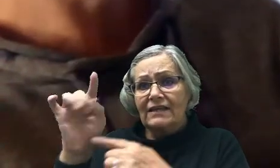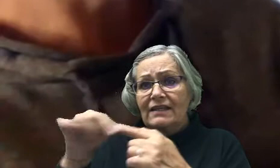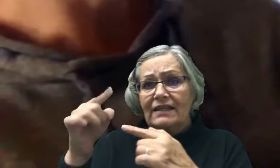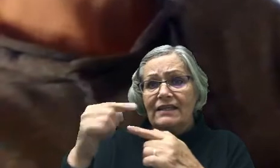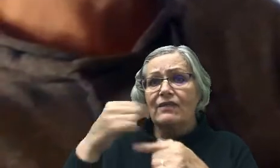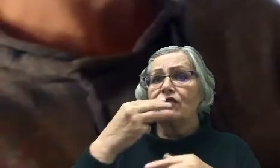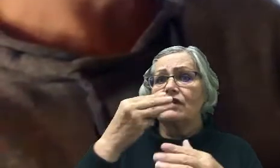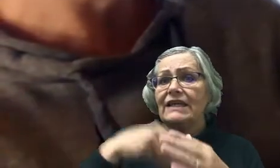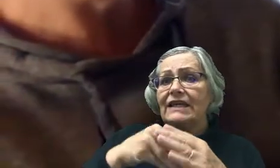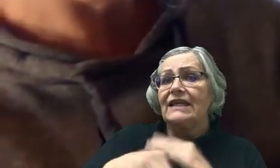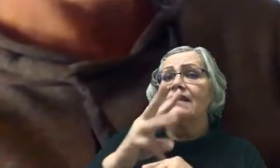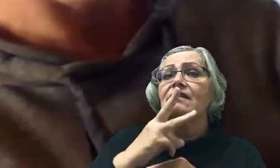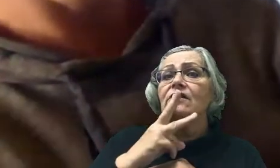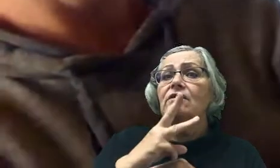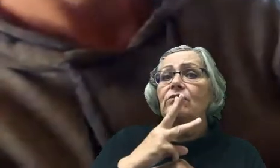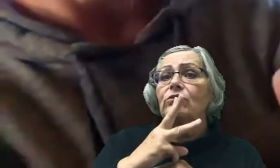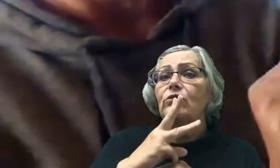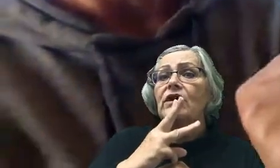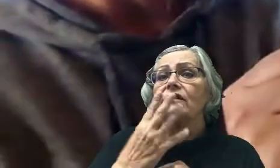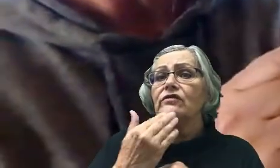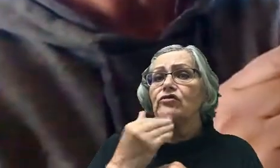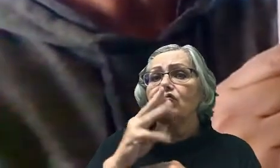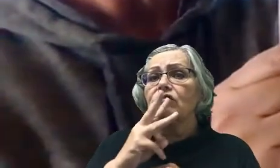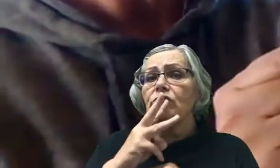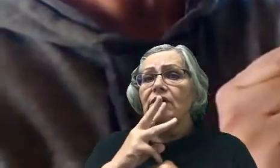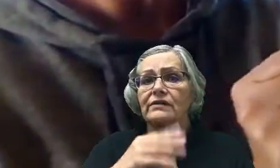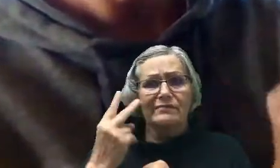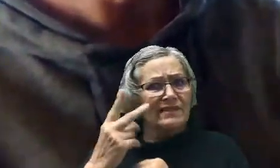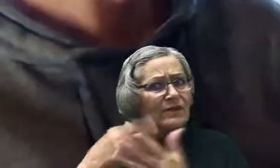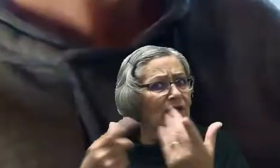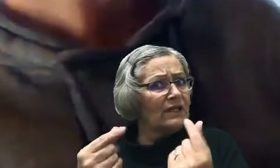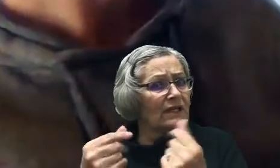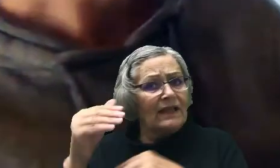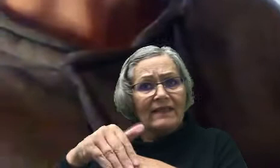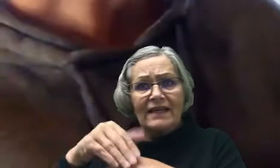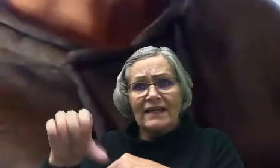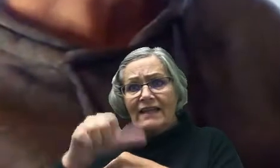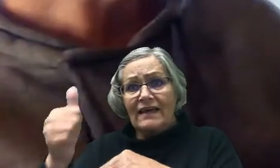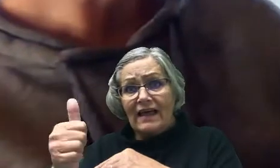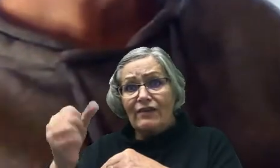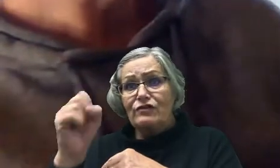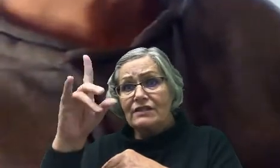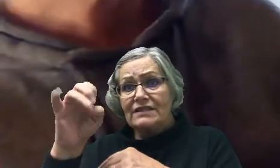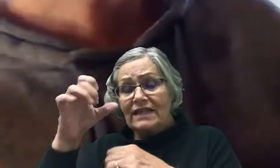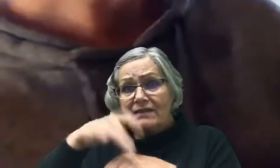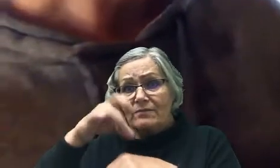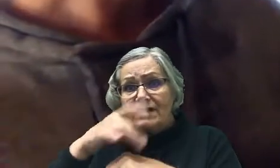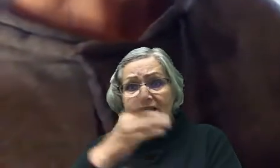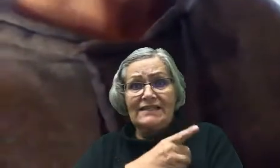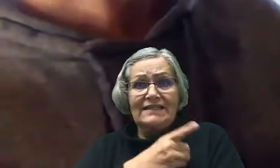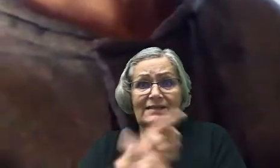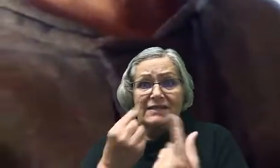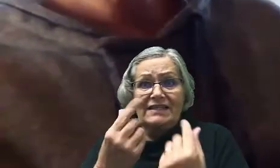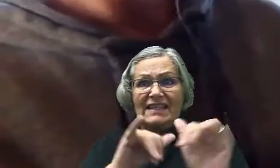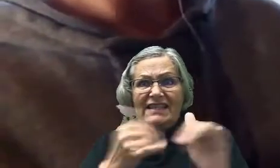then the other end in the bowl of the sugar water. See how he did that? That night on the other side of the pumpkin,